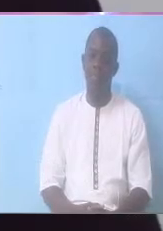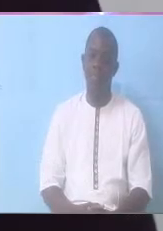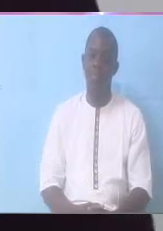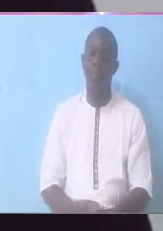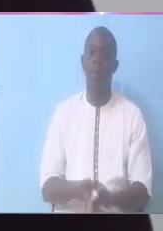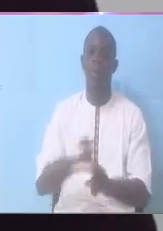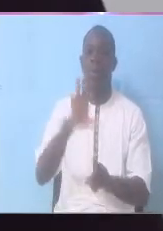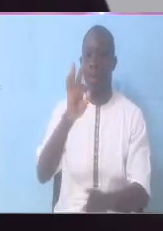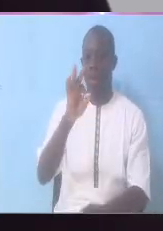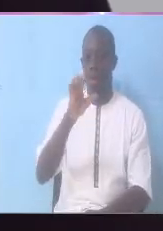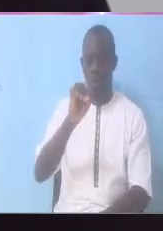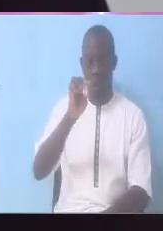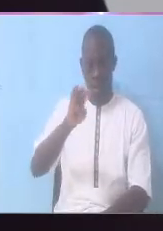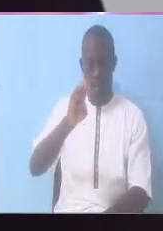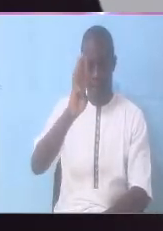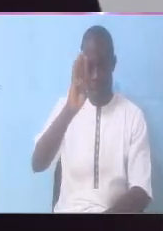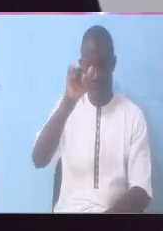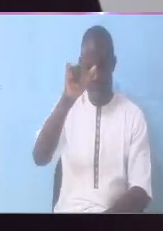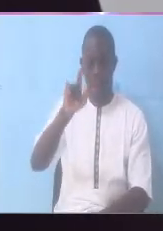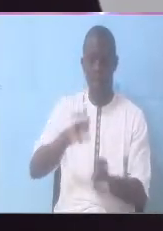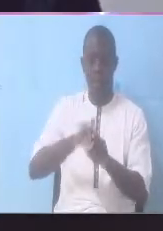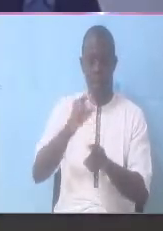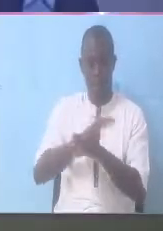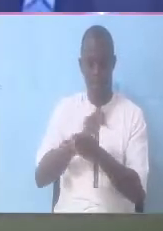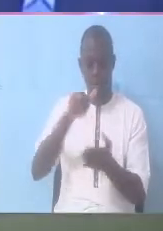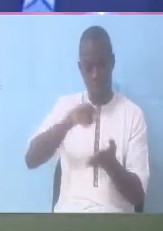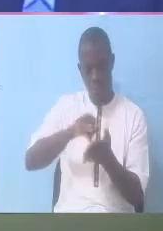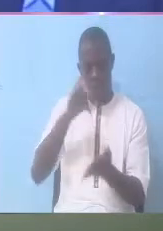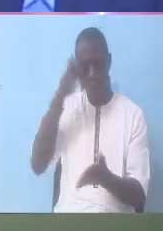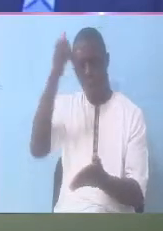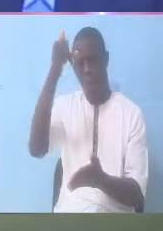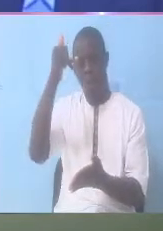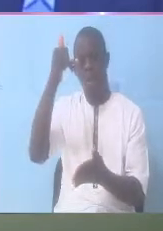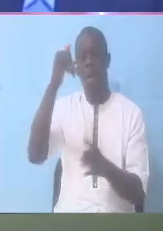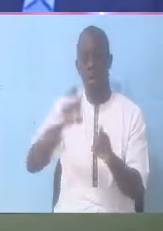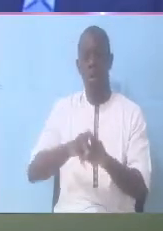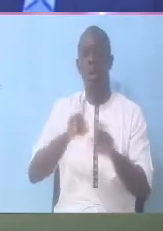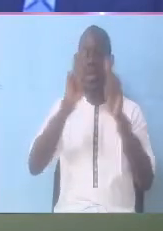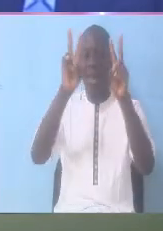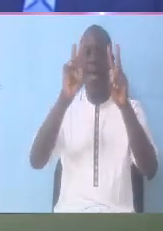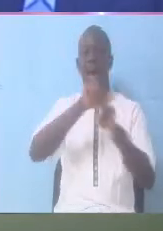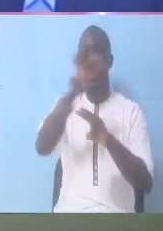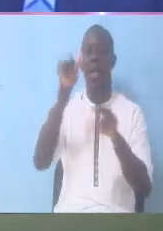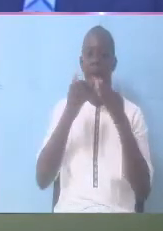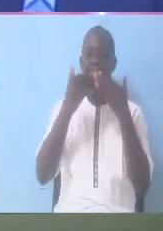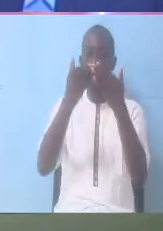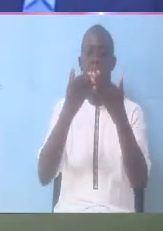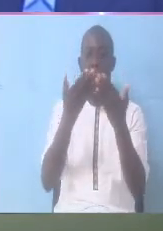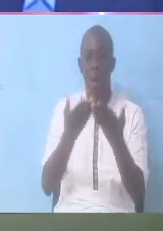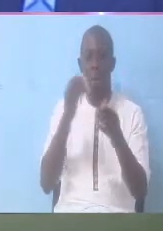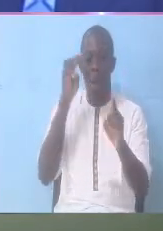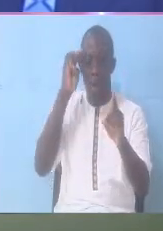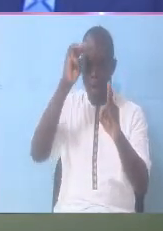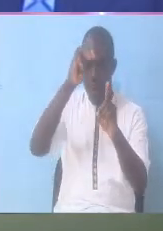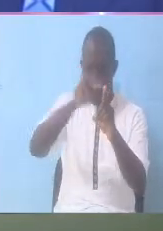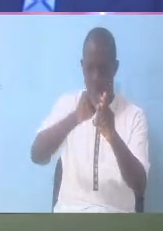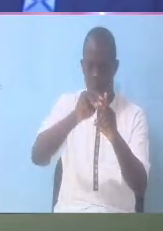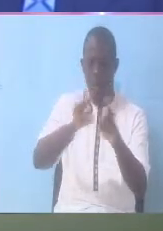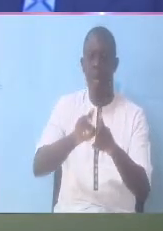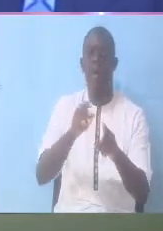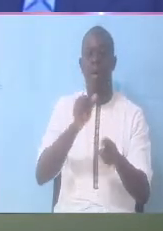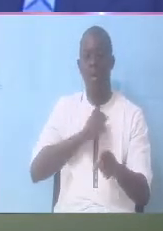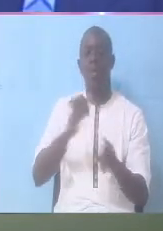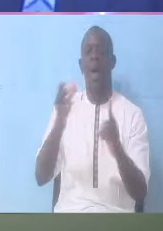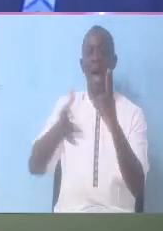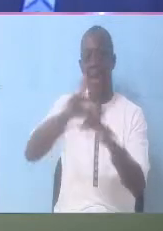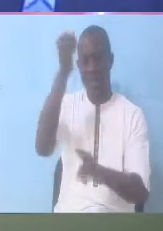Tumbul Tamba called the switchboard to tell Yahya Jammeh mission accomplished. Tumbul Tamba kumandiro ke switchboard oto kafo